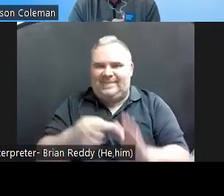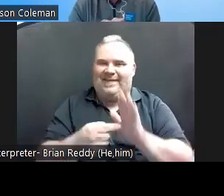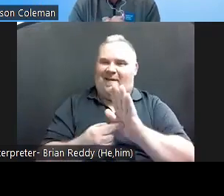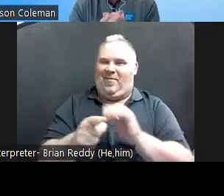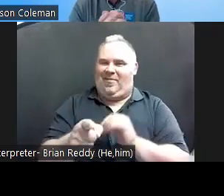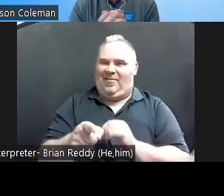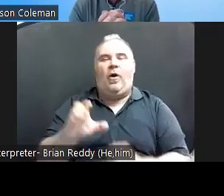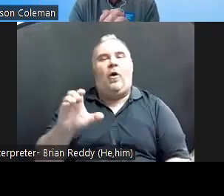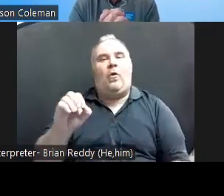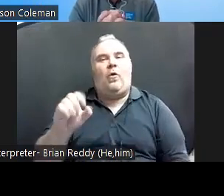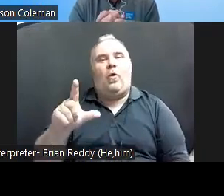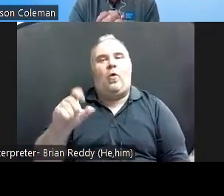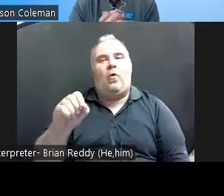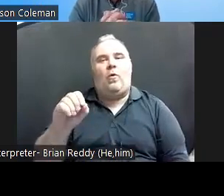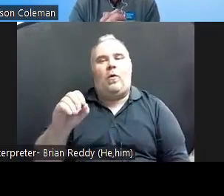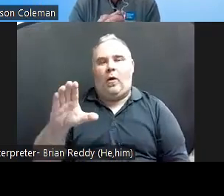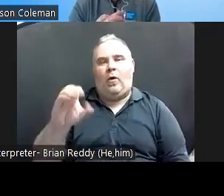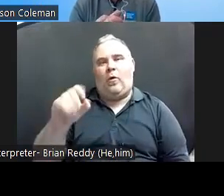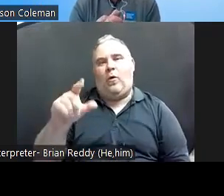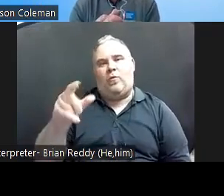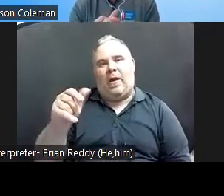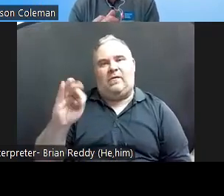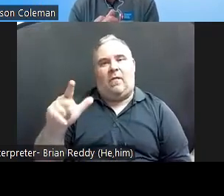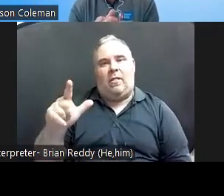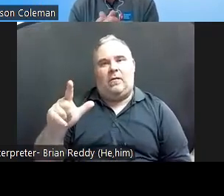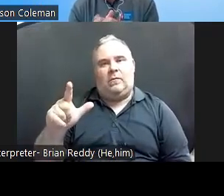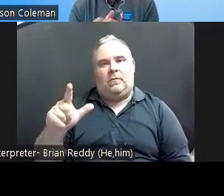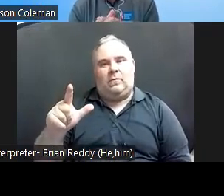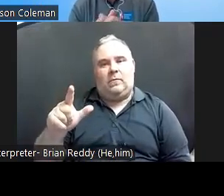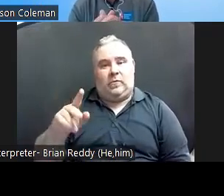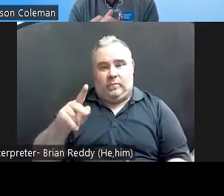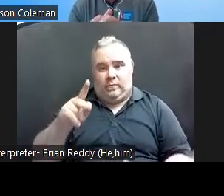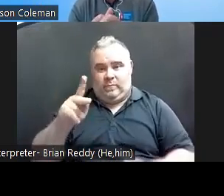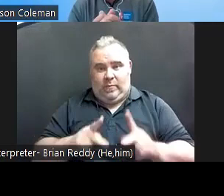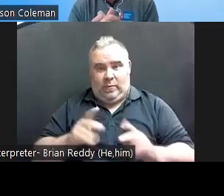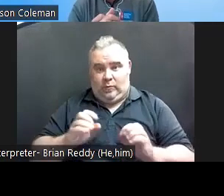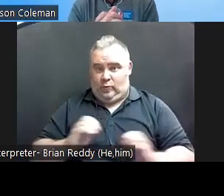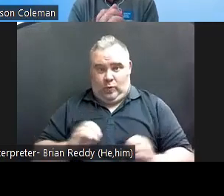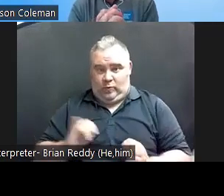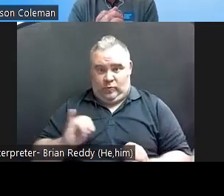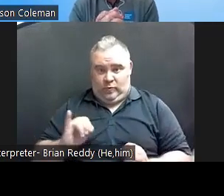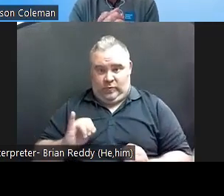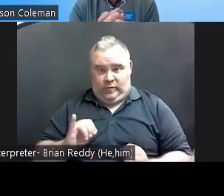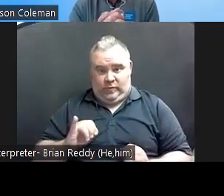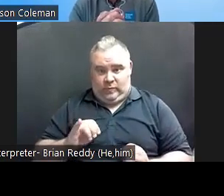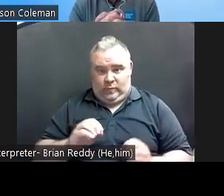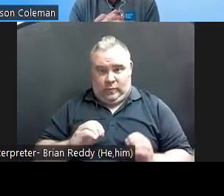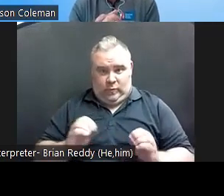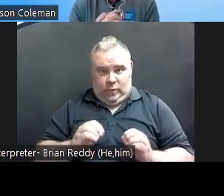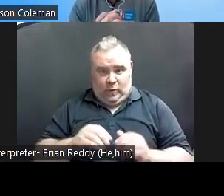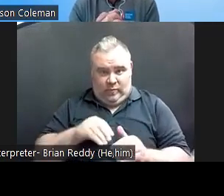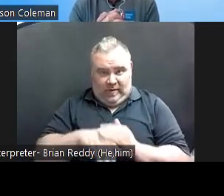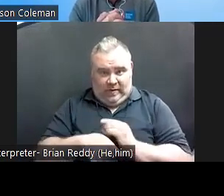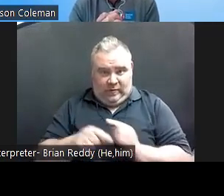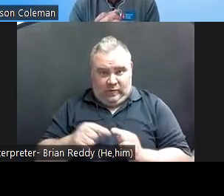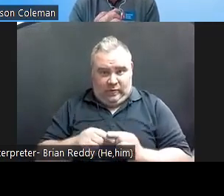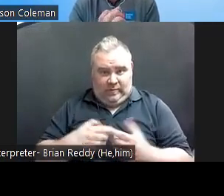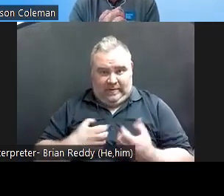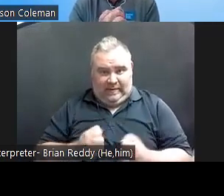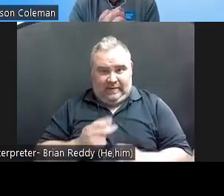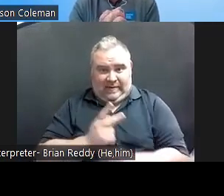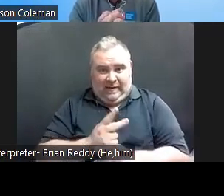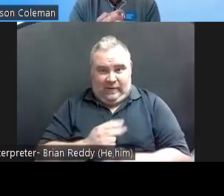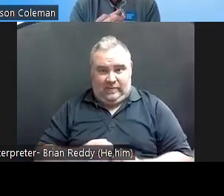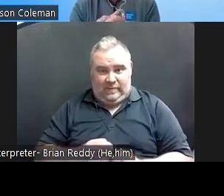using colorectal cancer, people that don't have insurance or access to health care